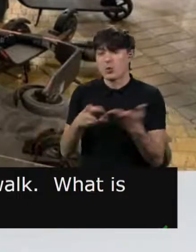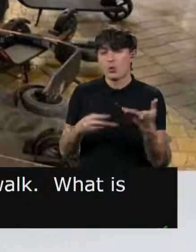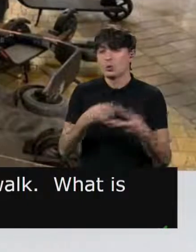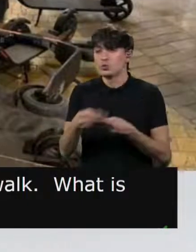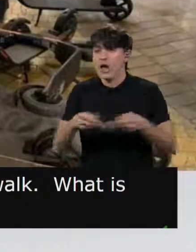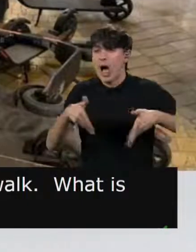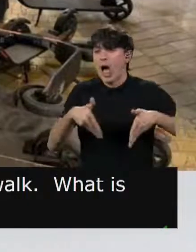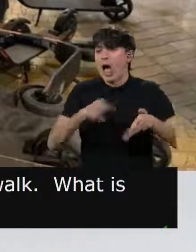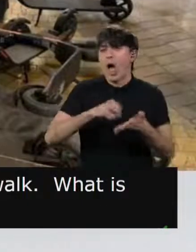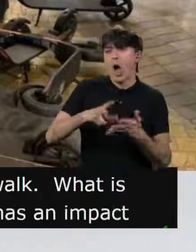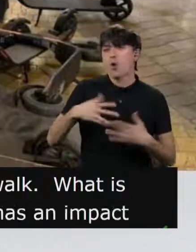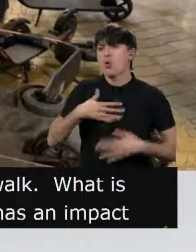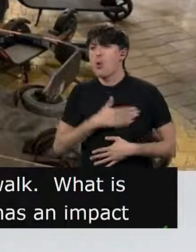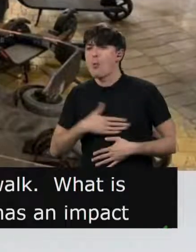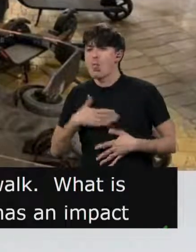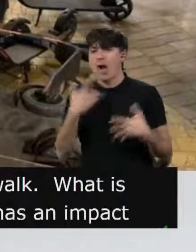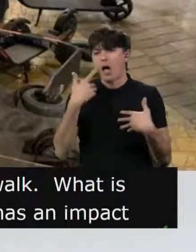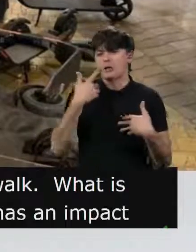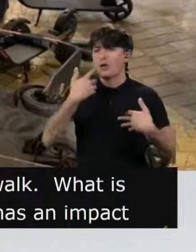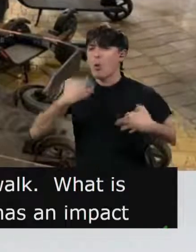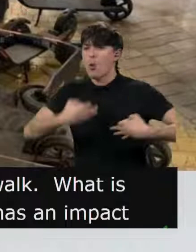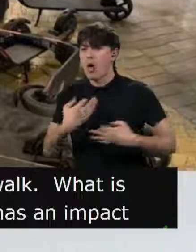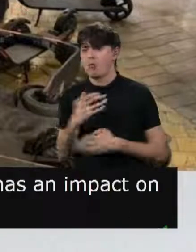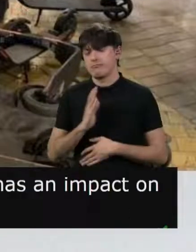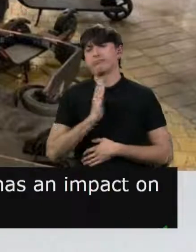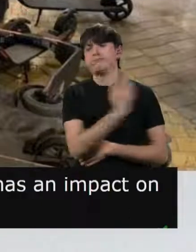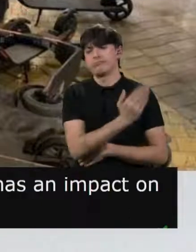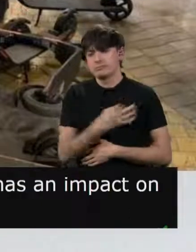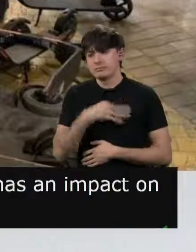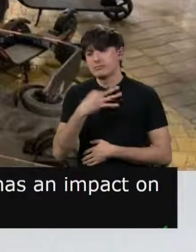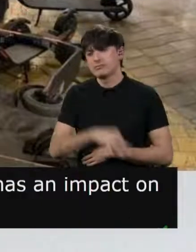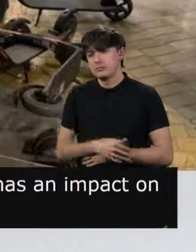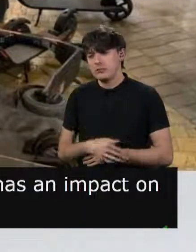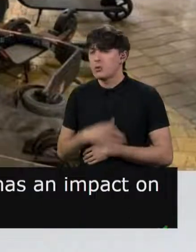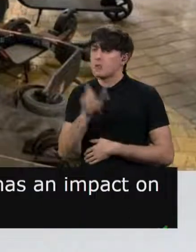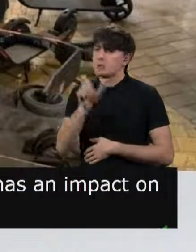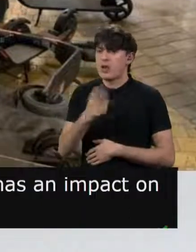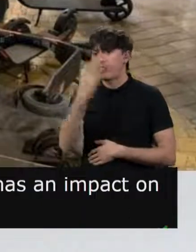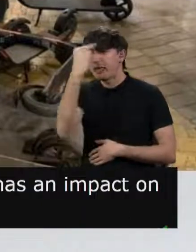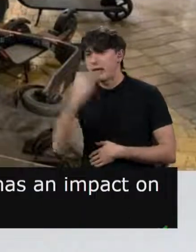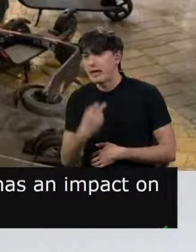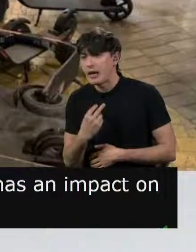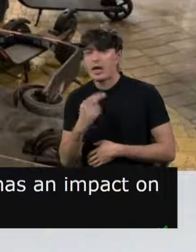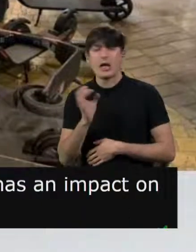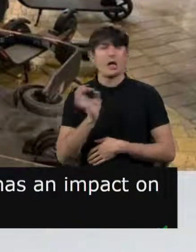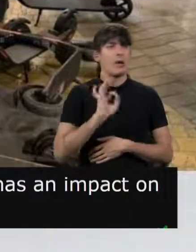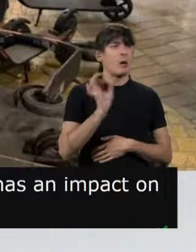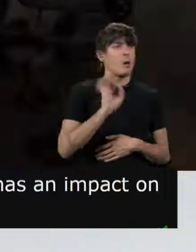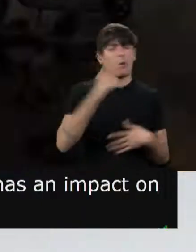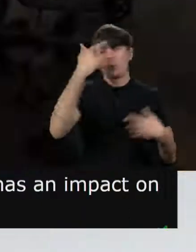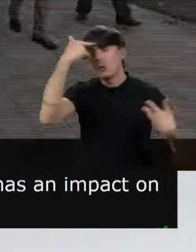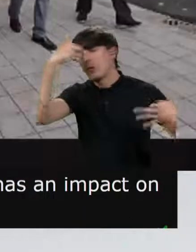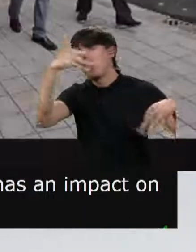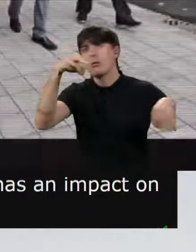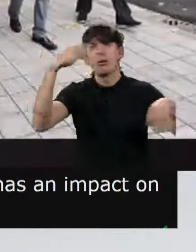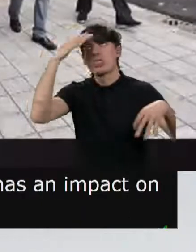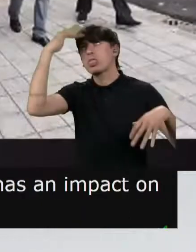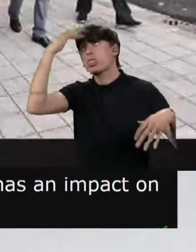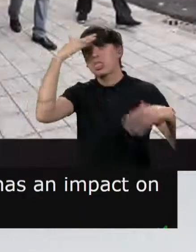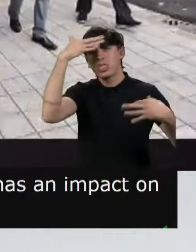mobility, because this prevents a pedestrian from using